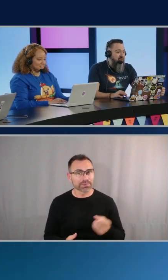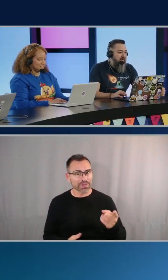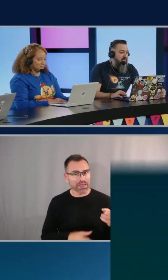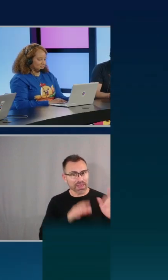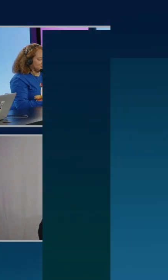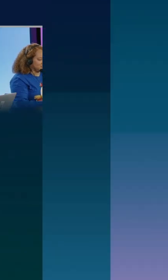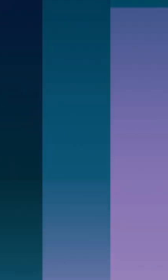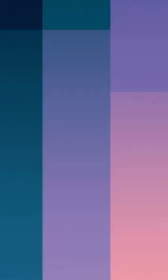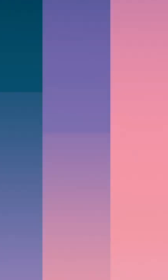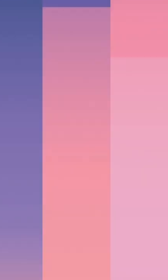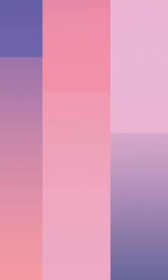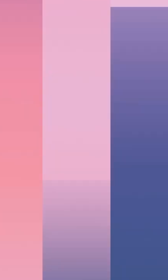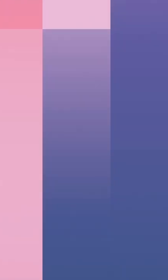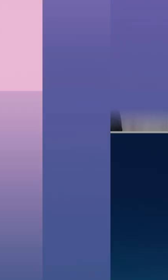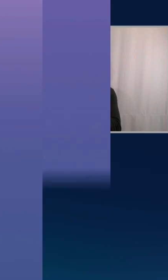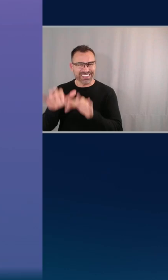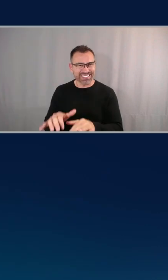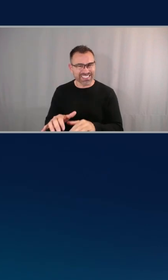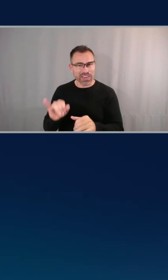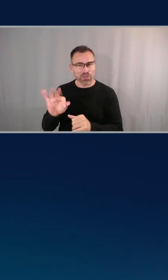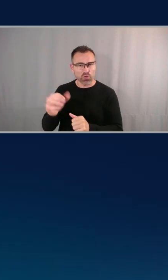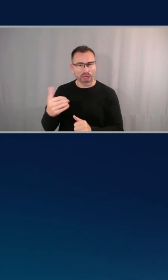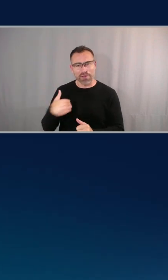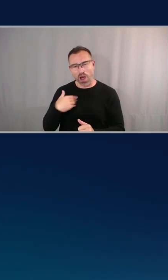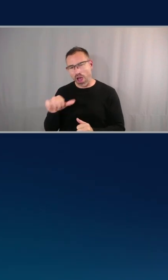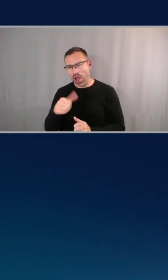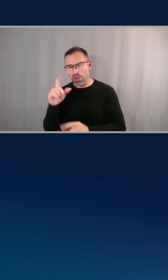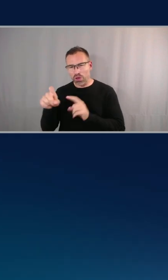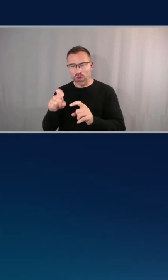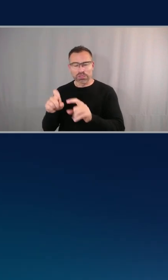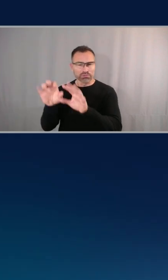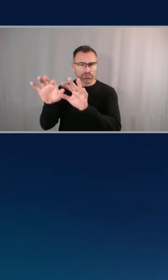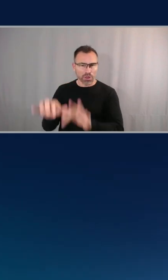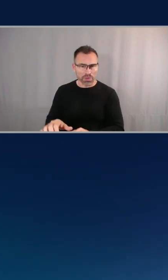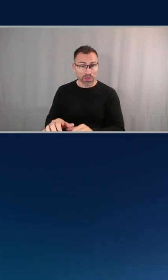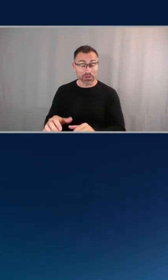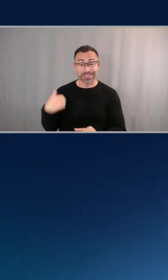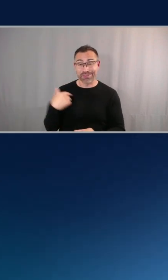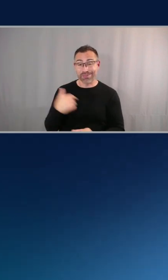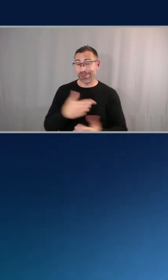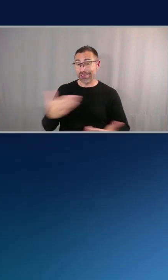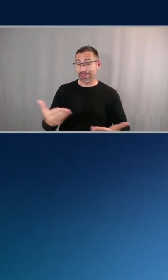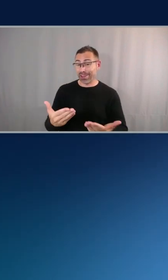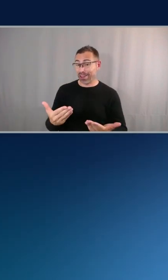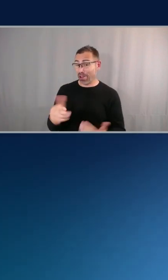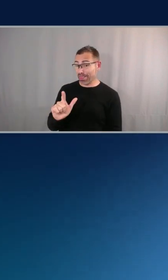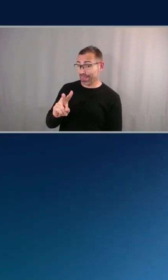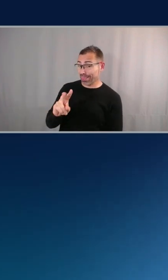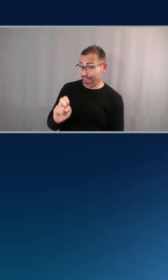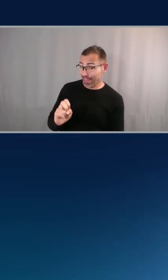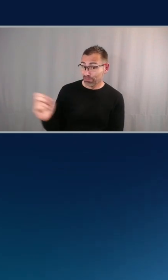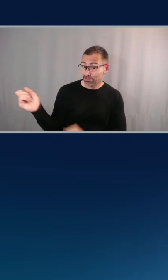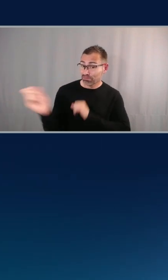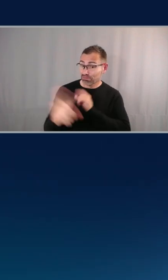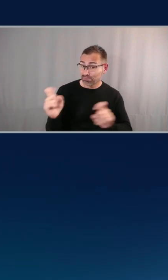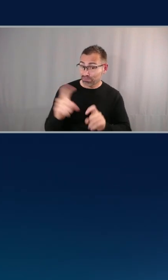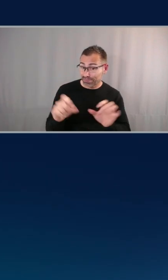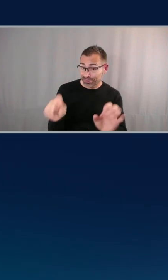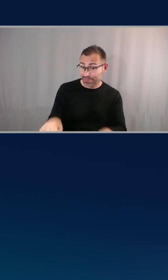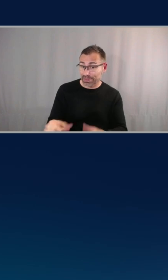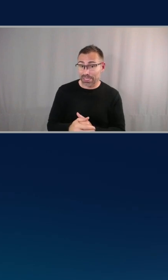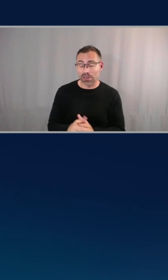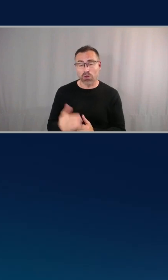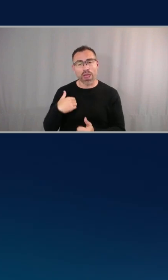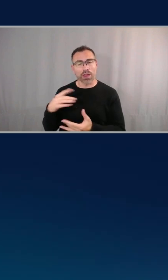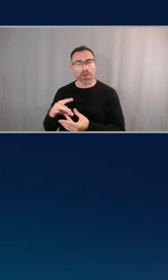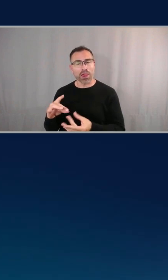know which what other uh type of questions you may have here for us as we are live i just wanted to make sure that we we do touch on that we had a comment in the